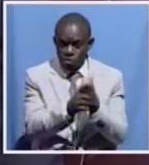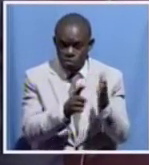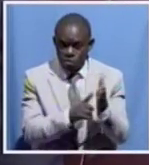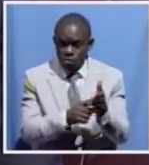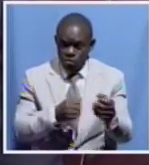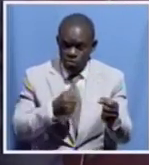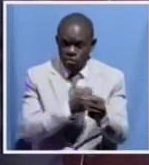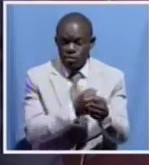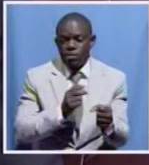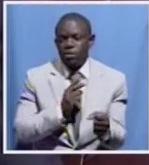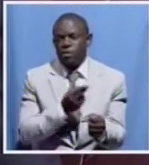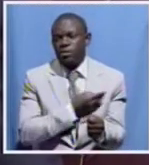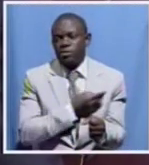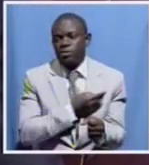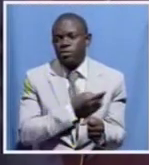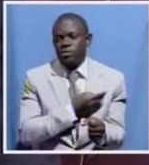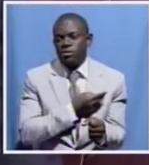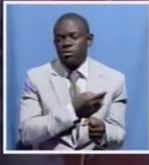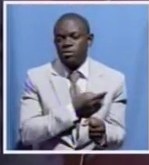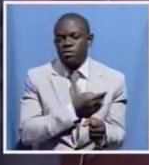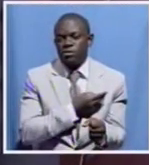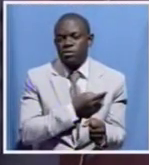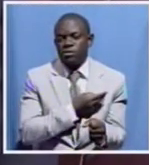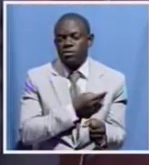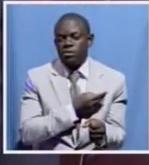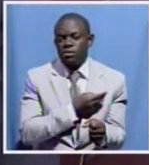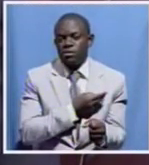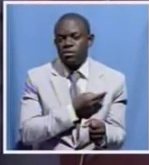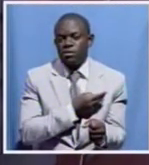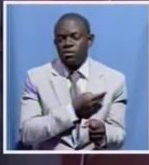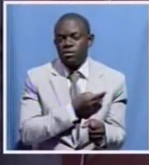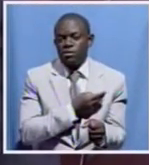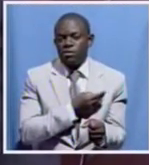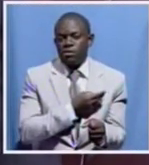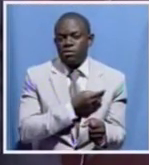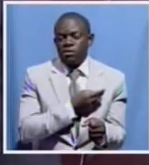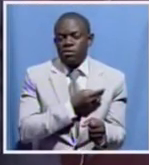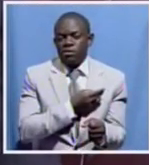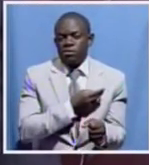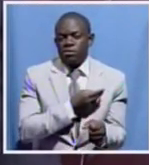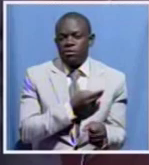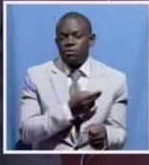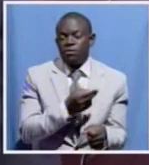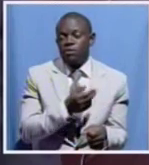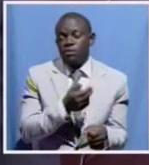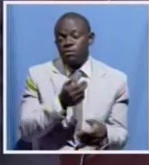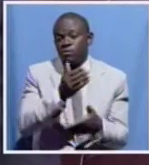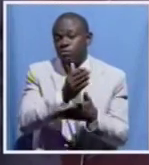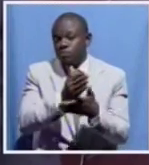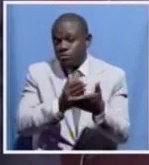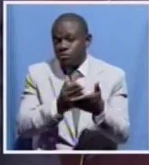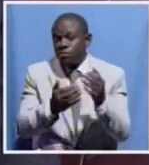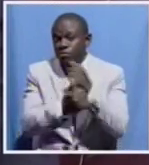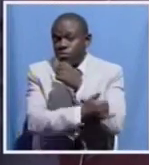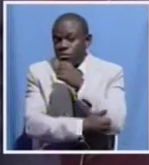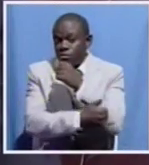policy statements of our president. Look, we have countries talking about gay rights that kill